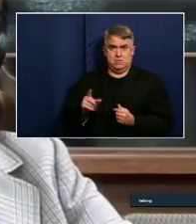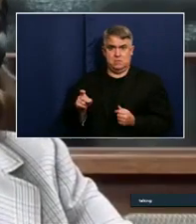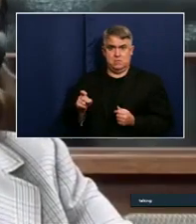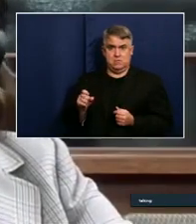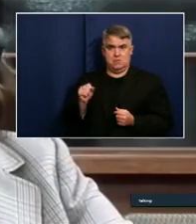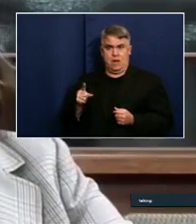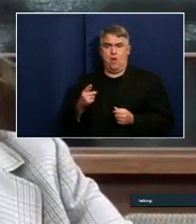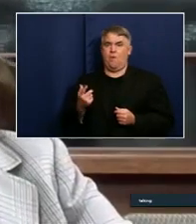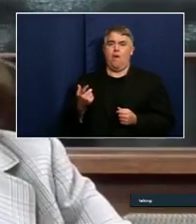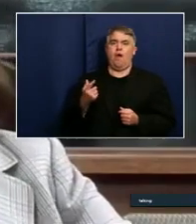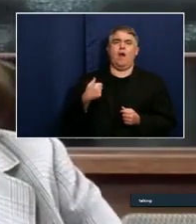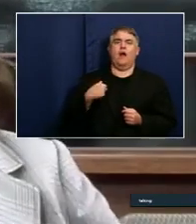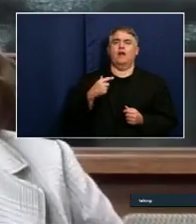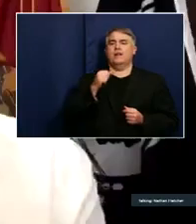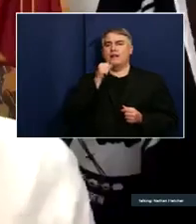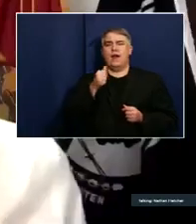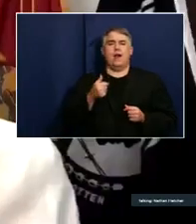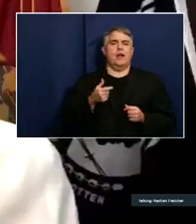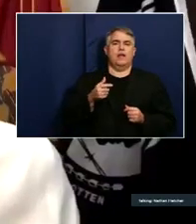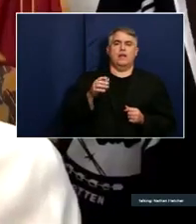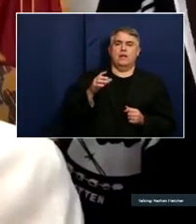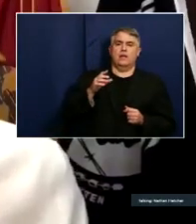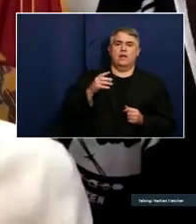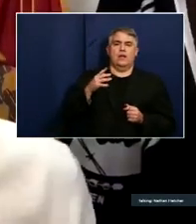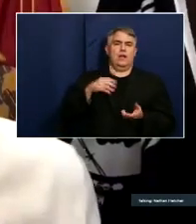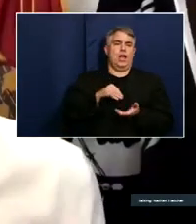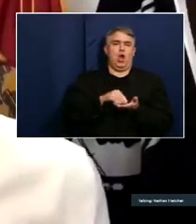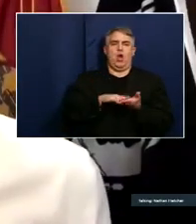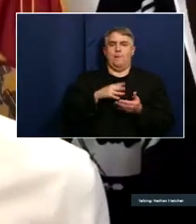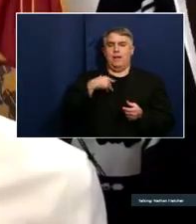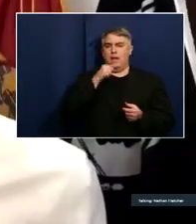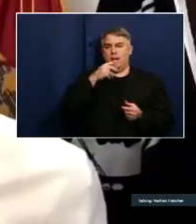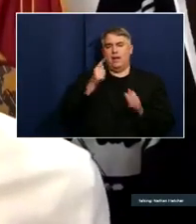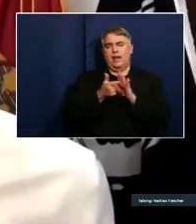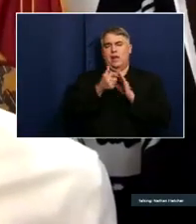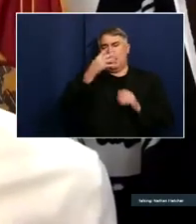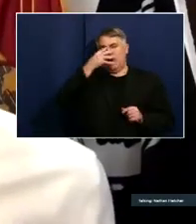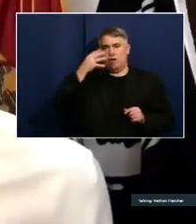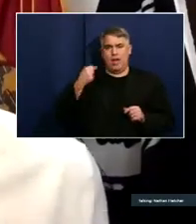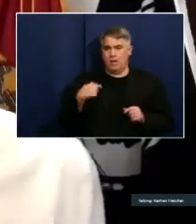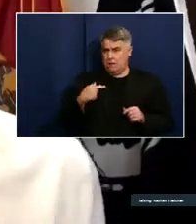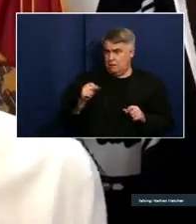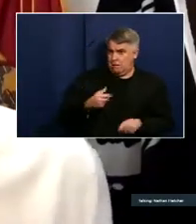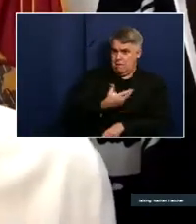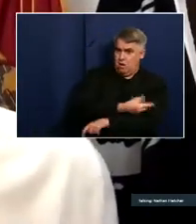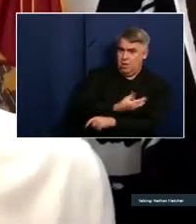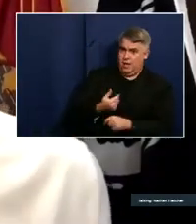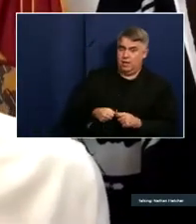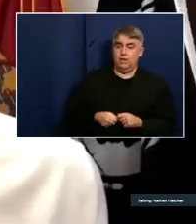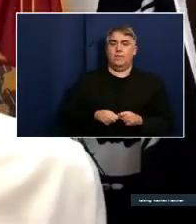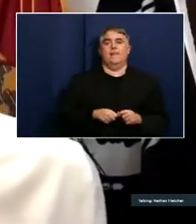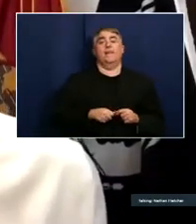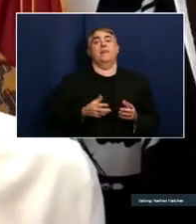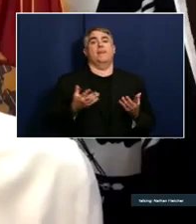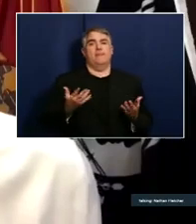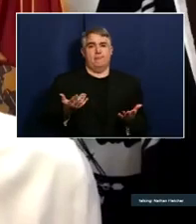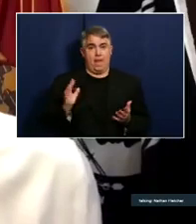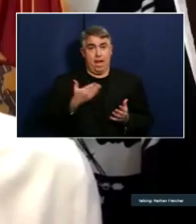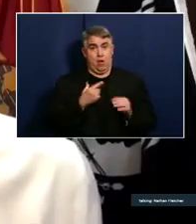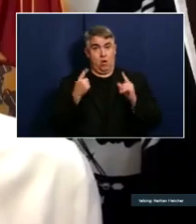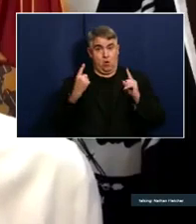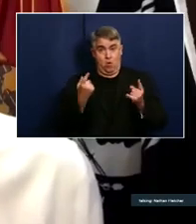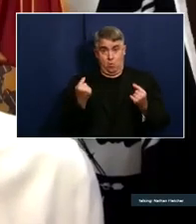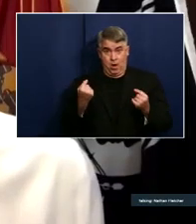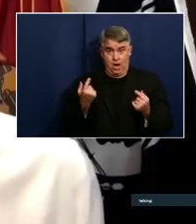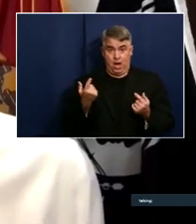undocumented? Yeah, so our vaccine allocation here is for people who live in San Diego County. And so you have to be able to show